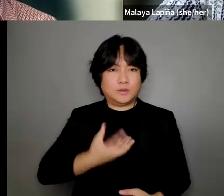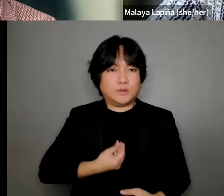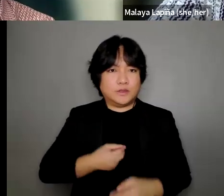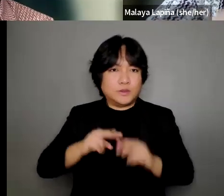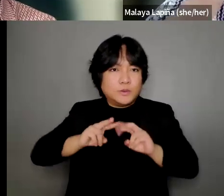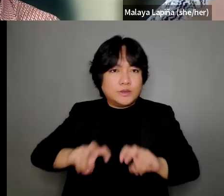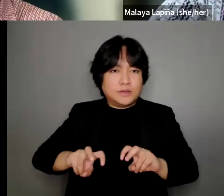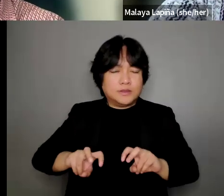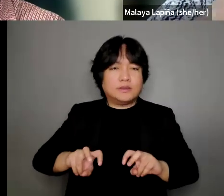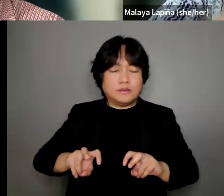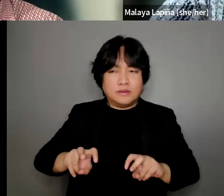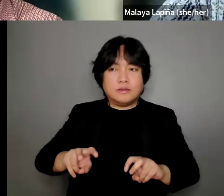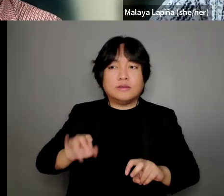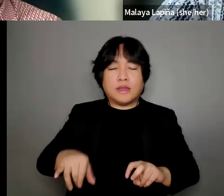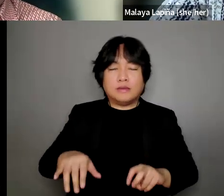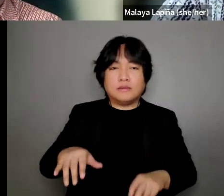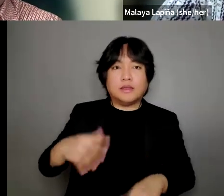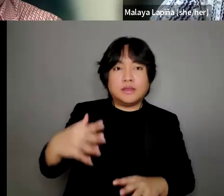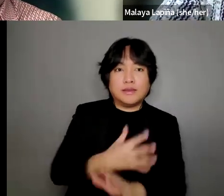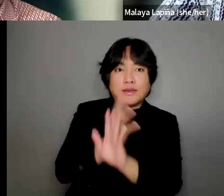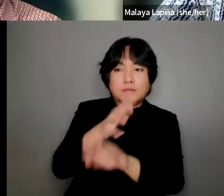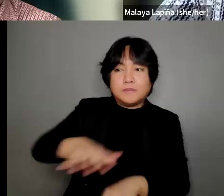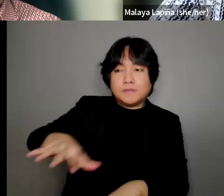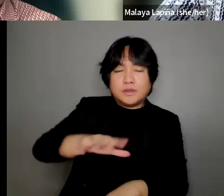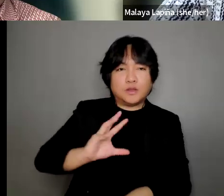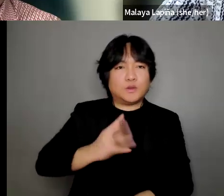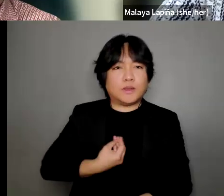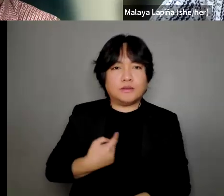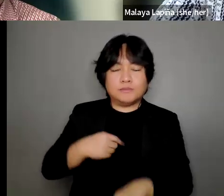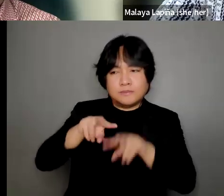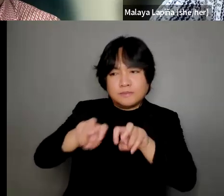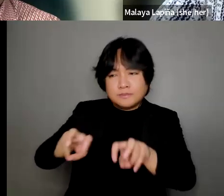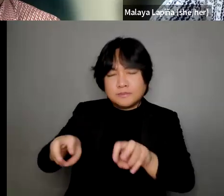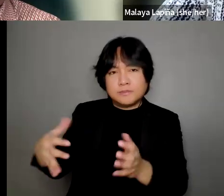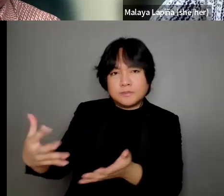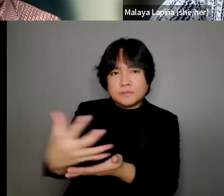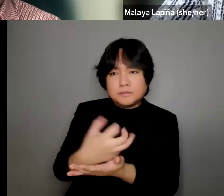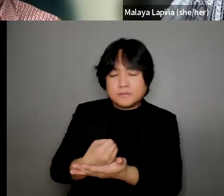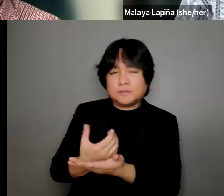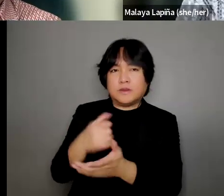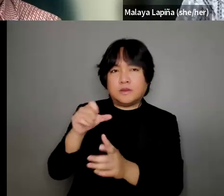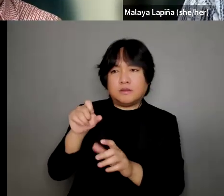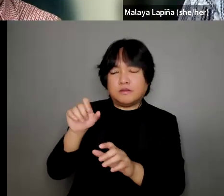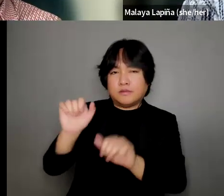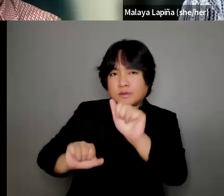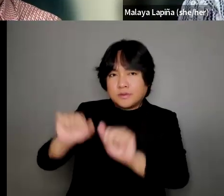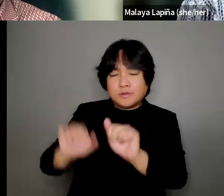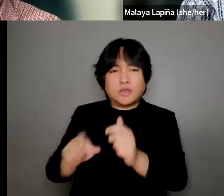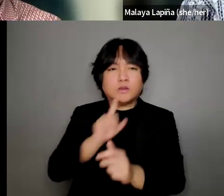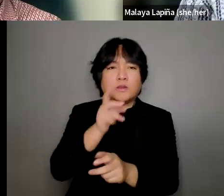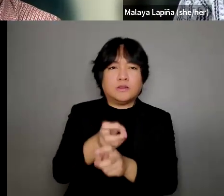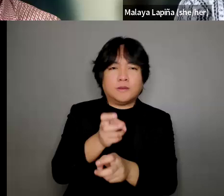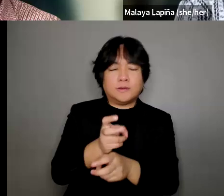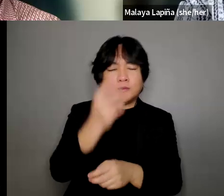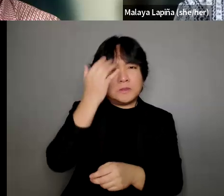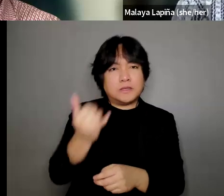my participants are trans women in Davao City in particular. And it's hard, no, na you are what you want is